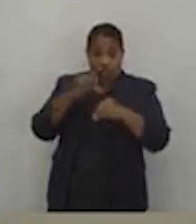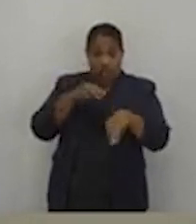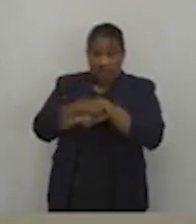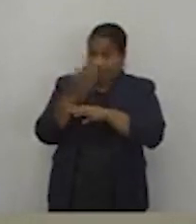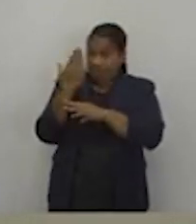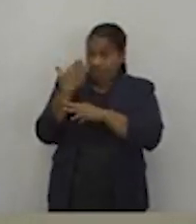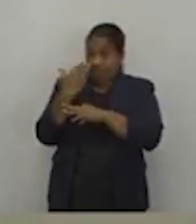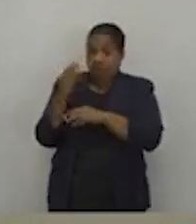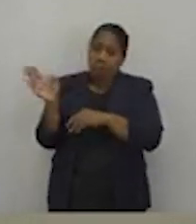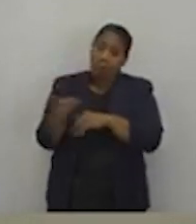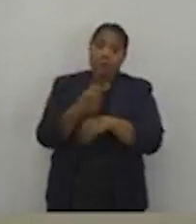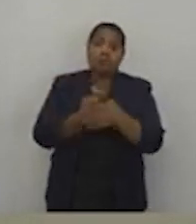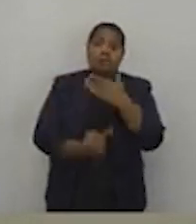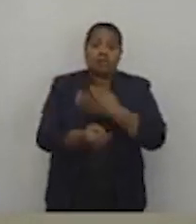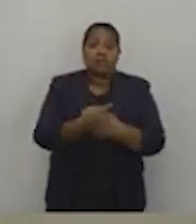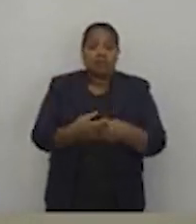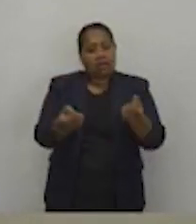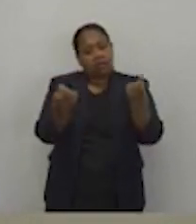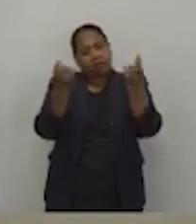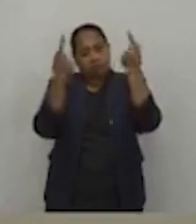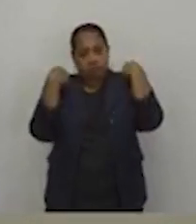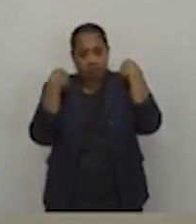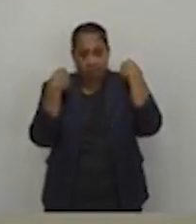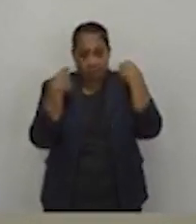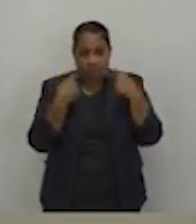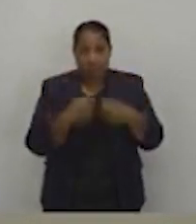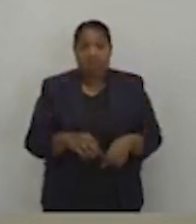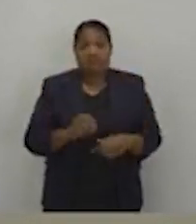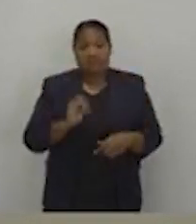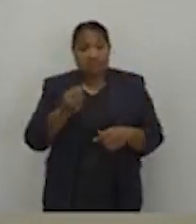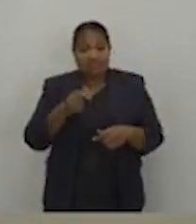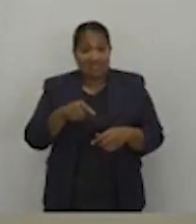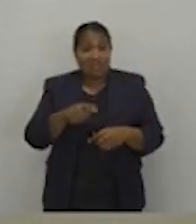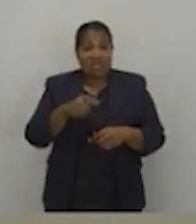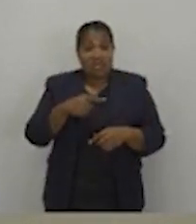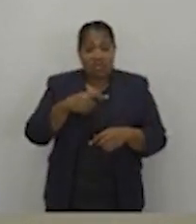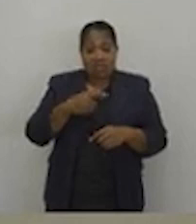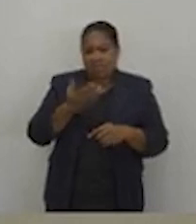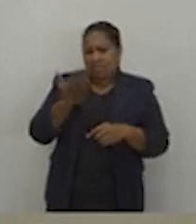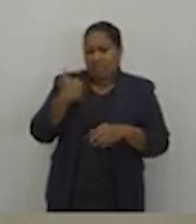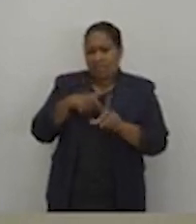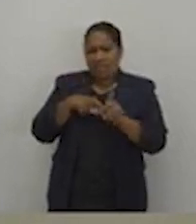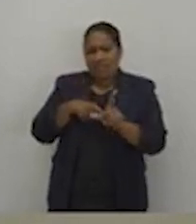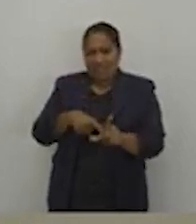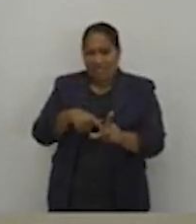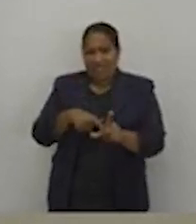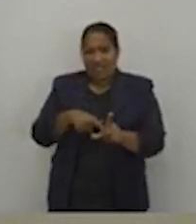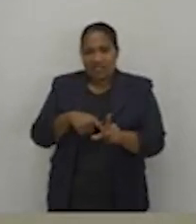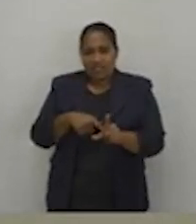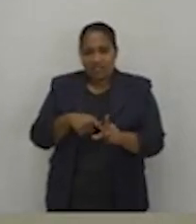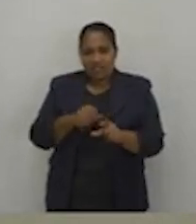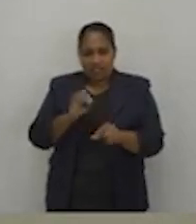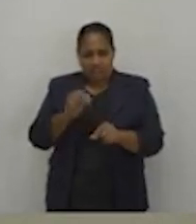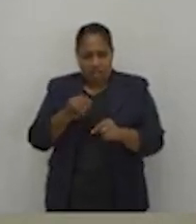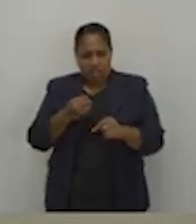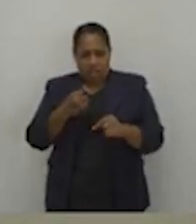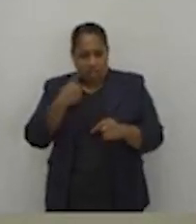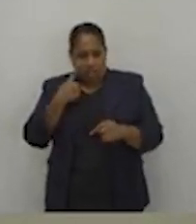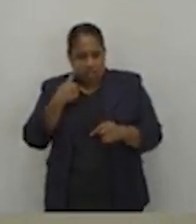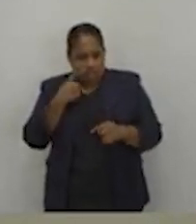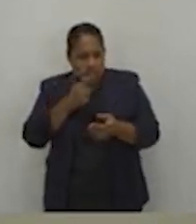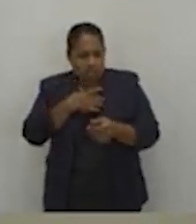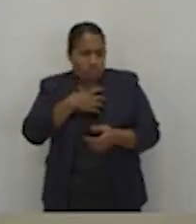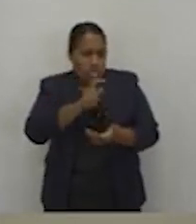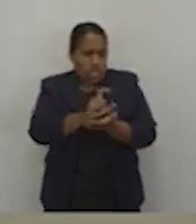forgotten. But over the course of the past year, the science has become even more clear that mask